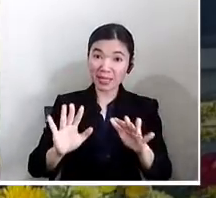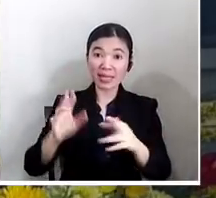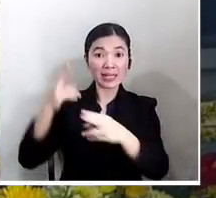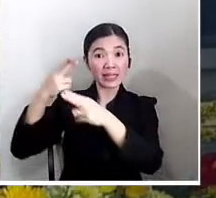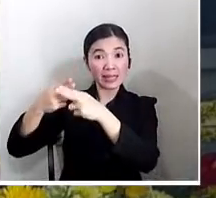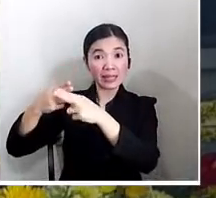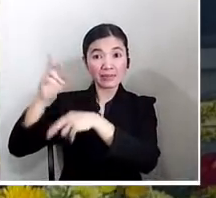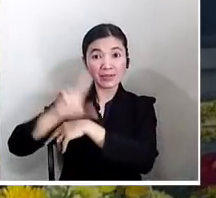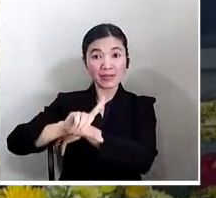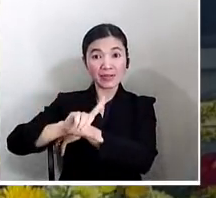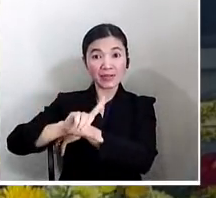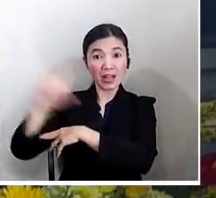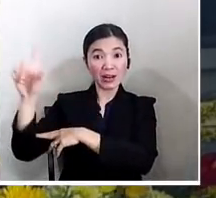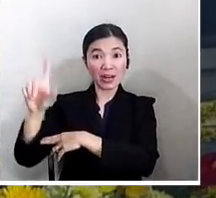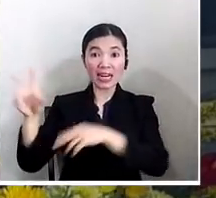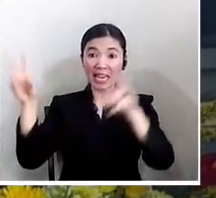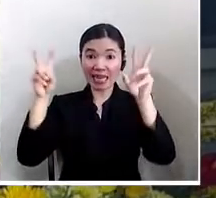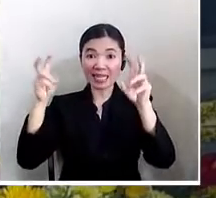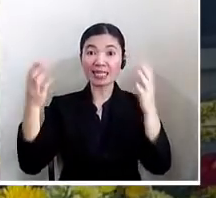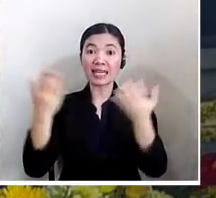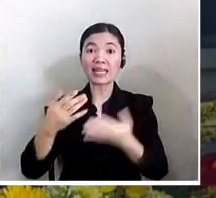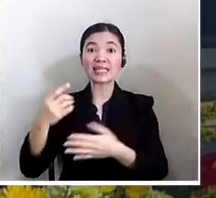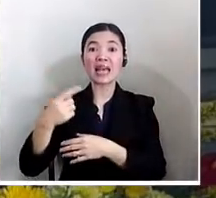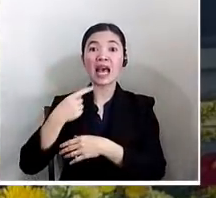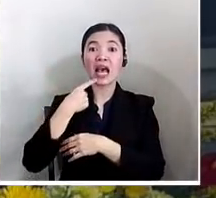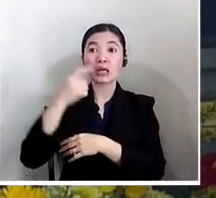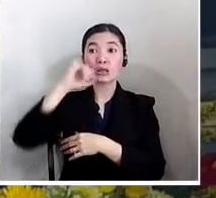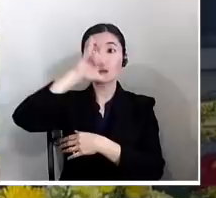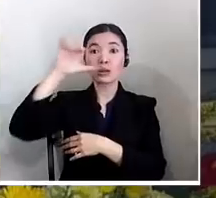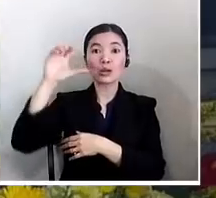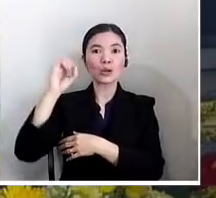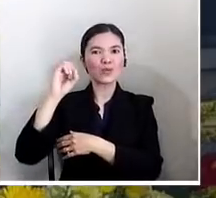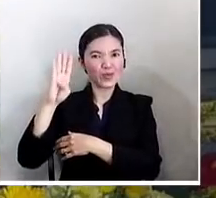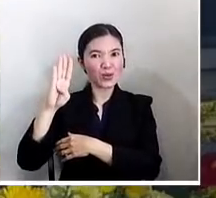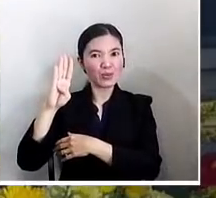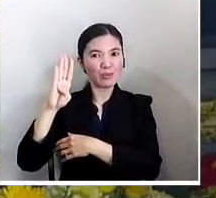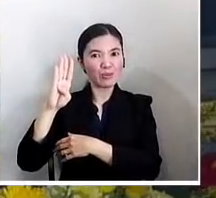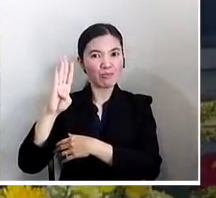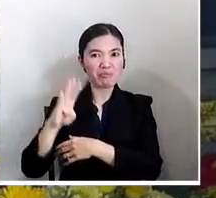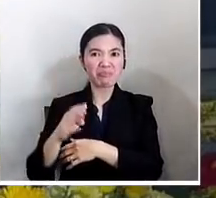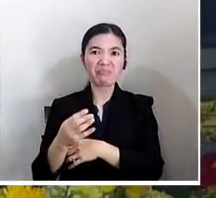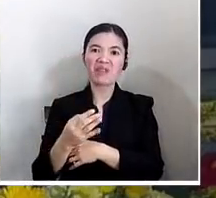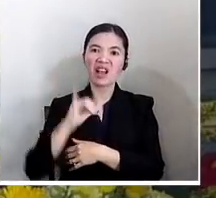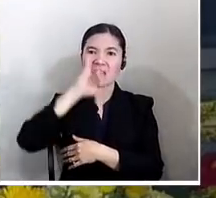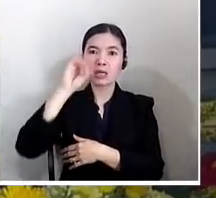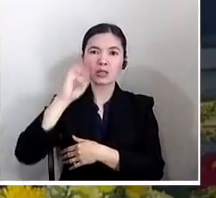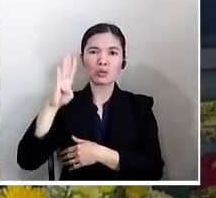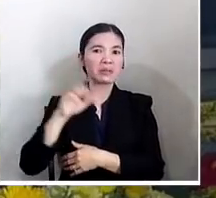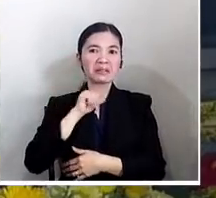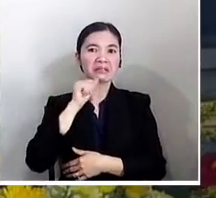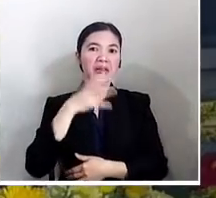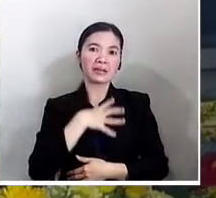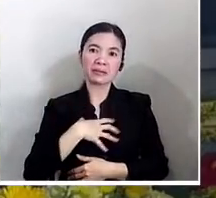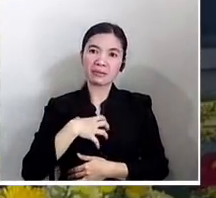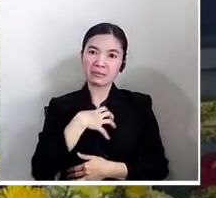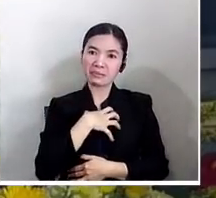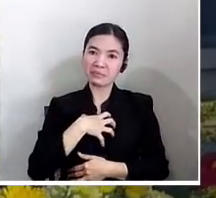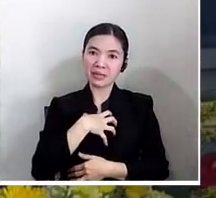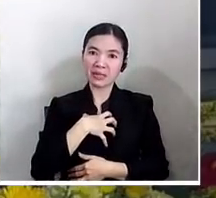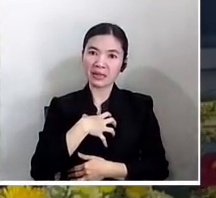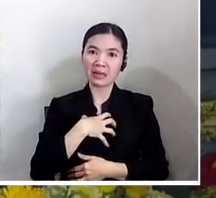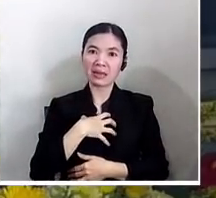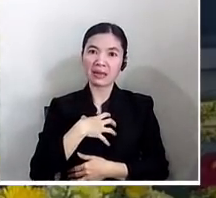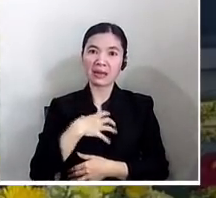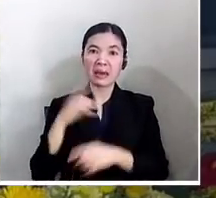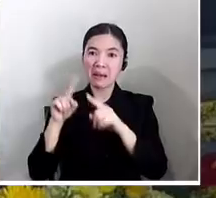Lord. Instead of complaining, my dear brothers and sisters, he praised the